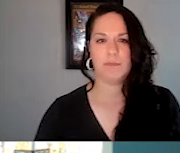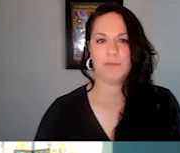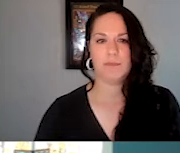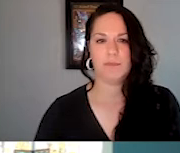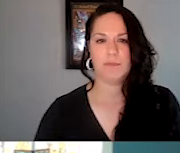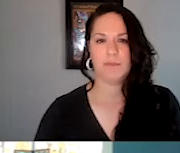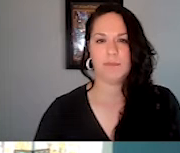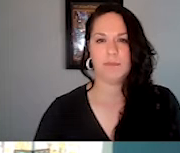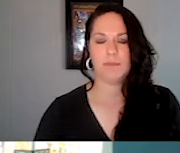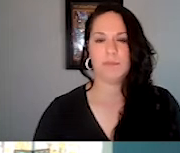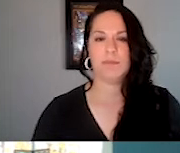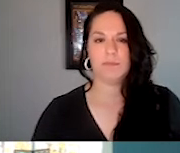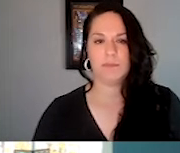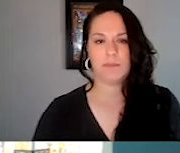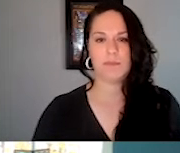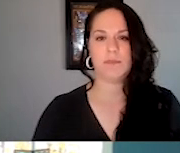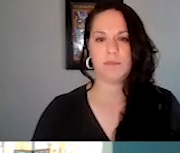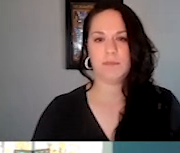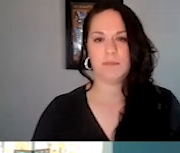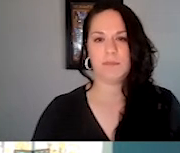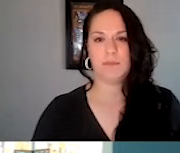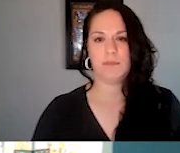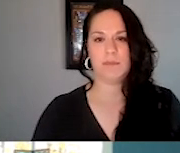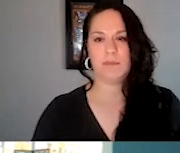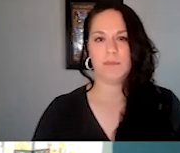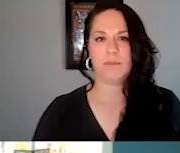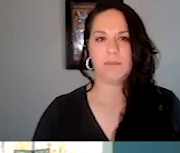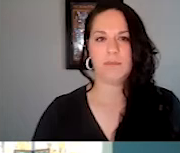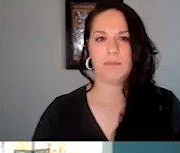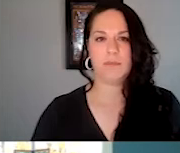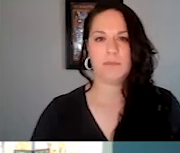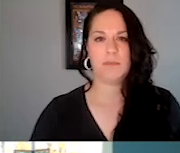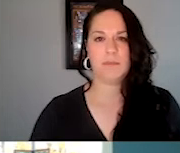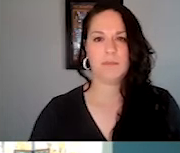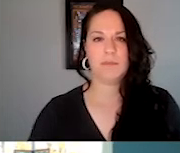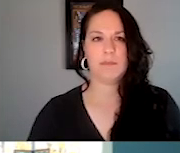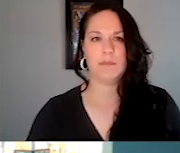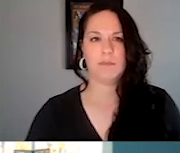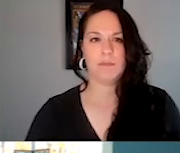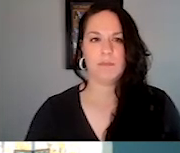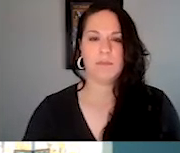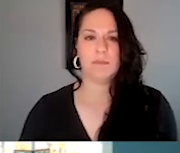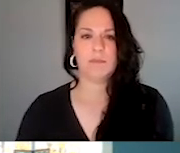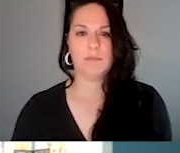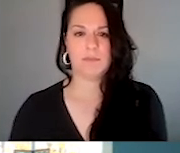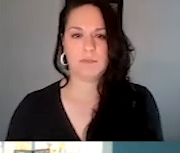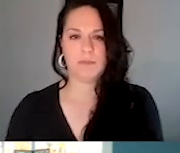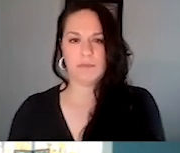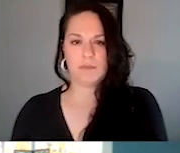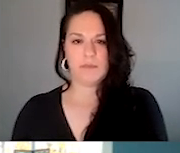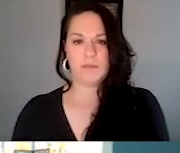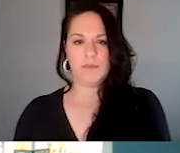we have a new psychoactive substance that is being produced and sold. It's